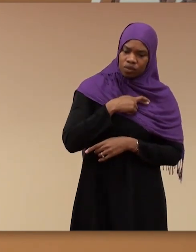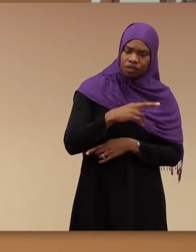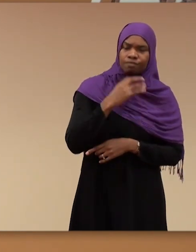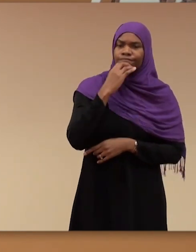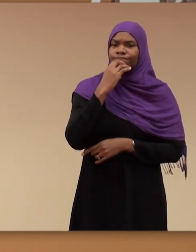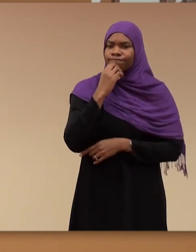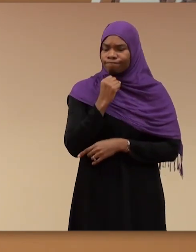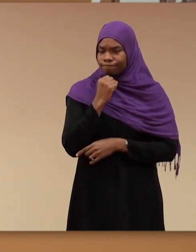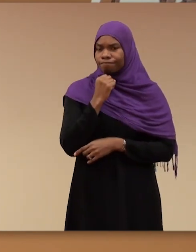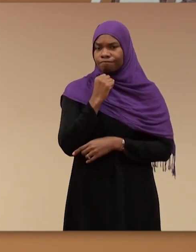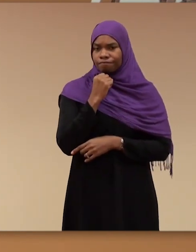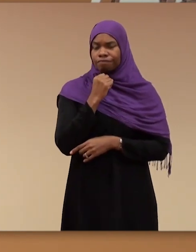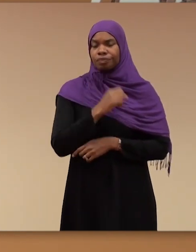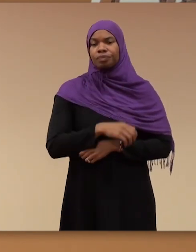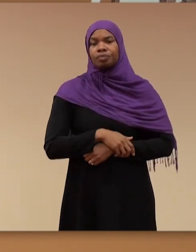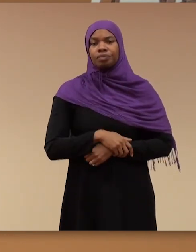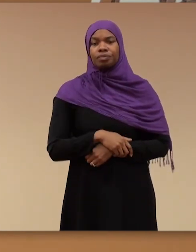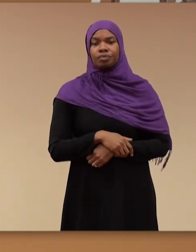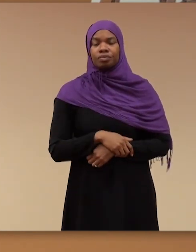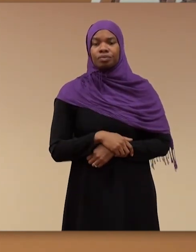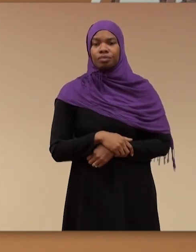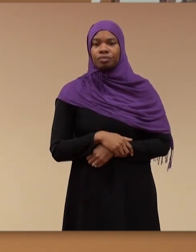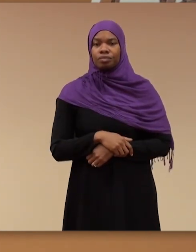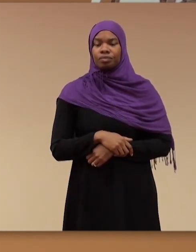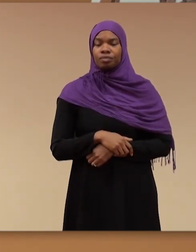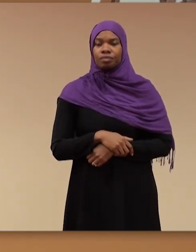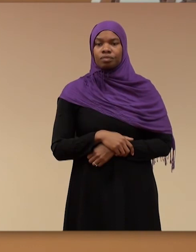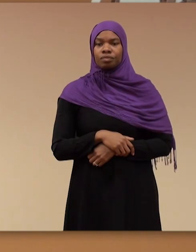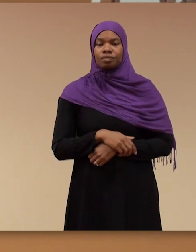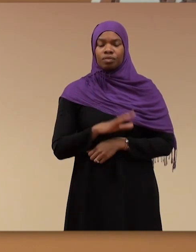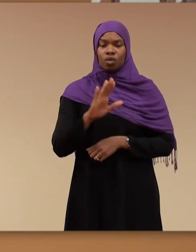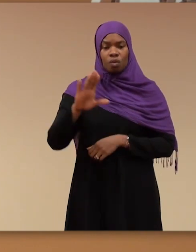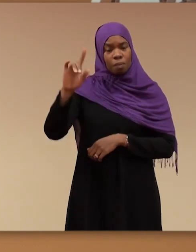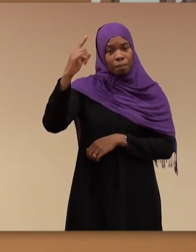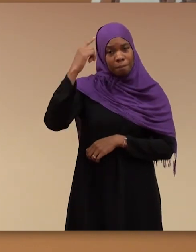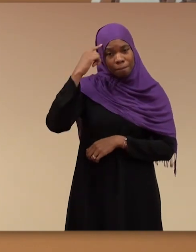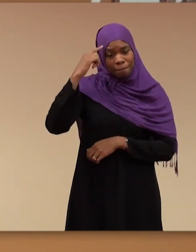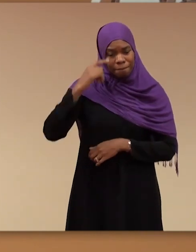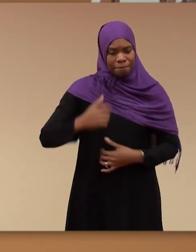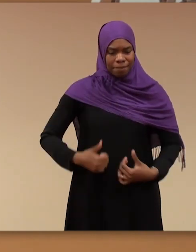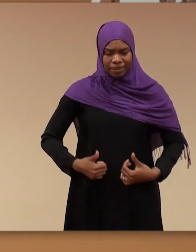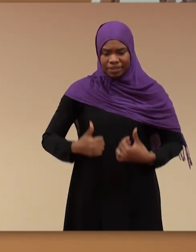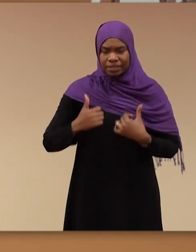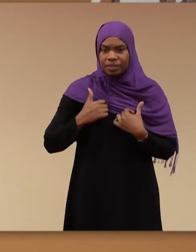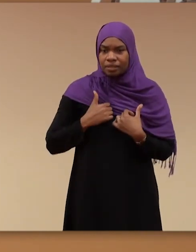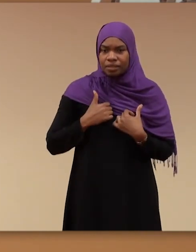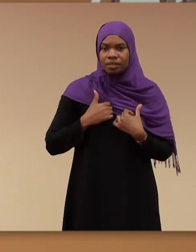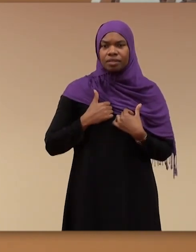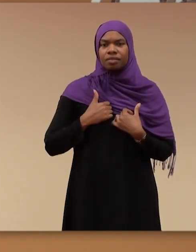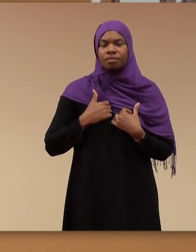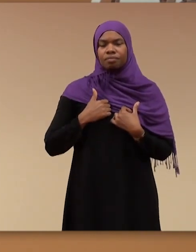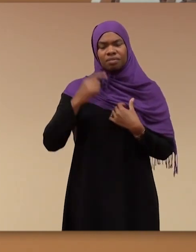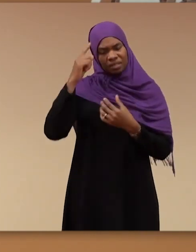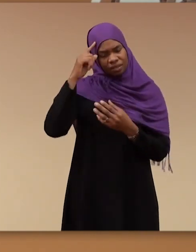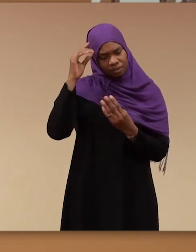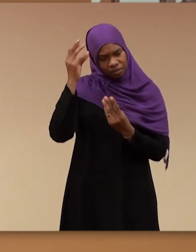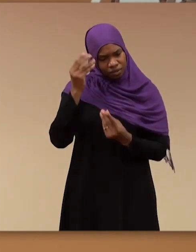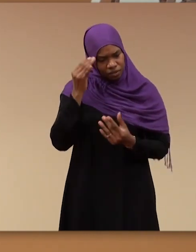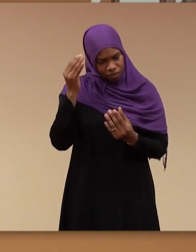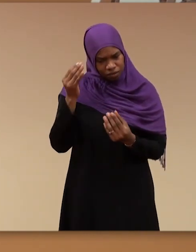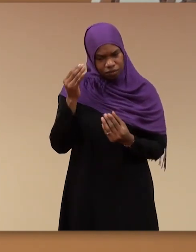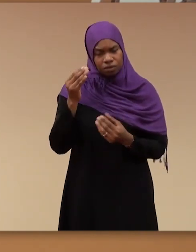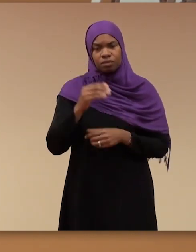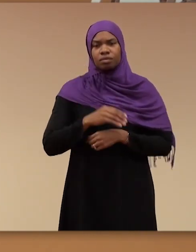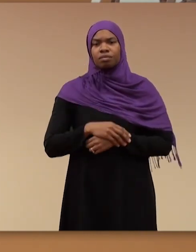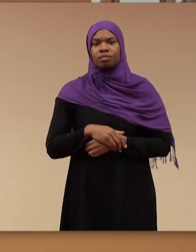preserving life, and preserving your mind and the thinking faculty, the brain,